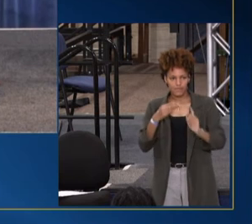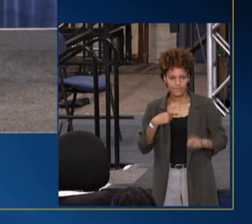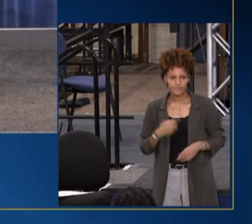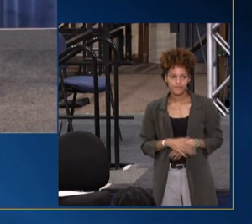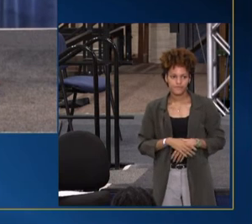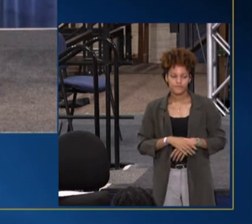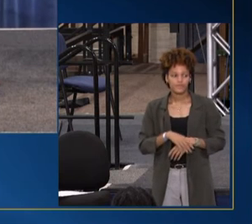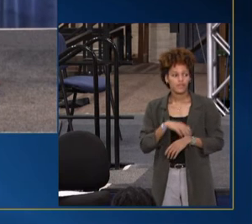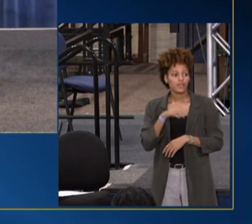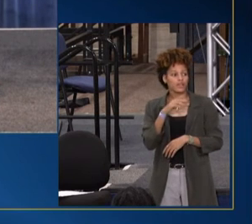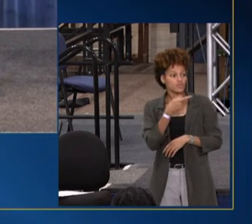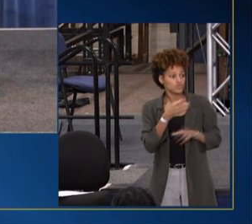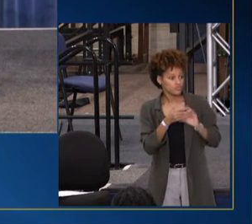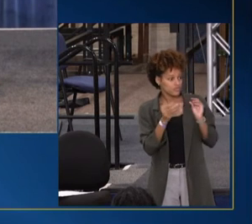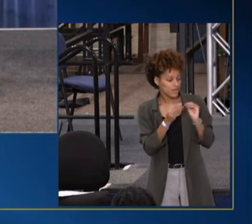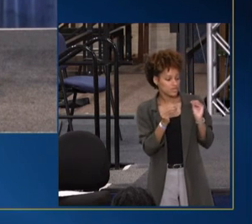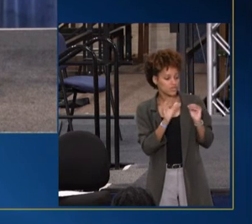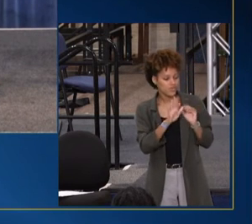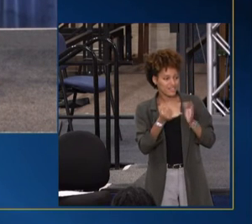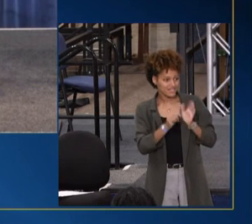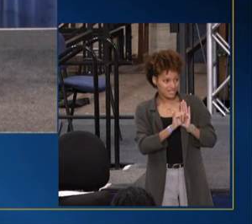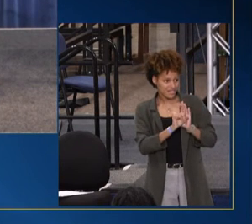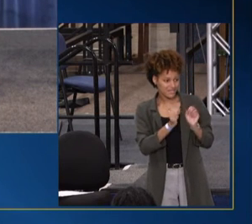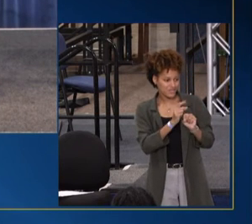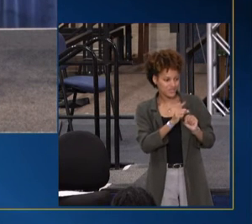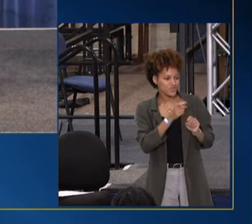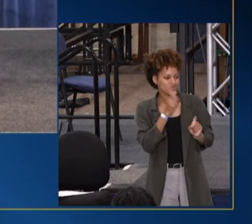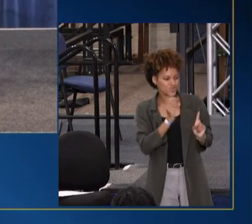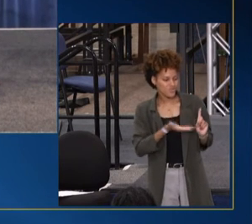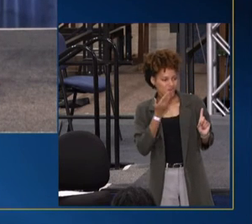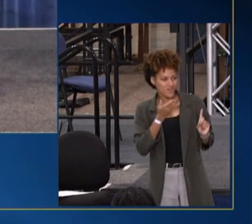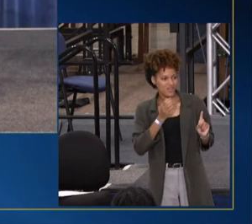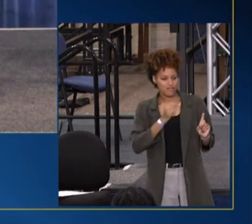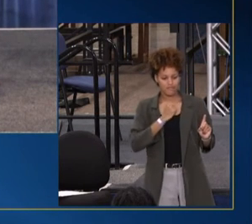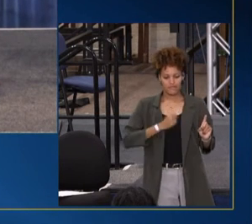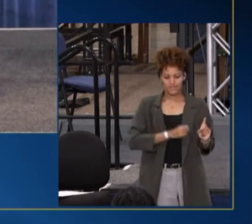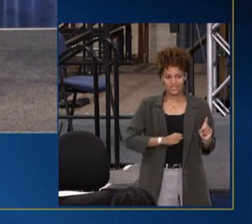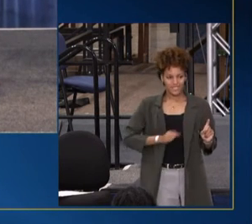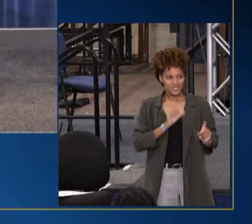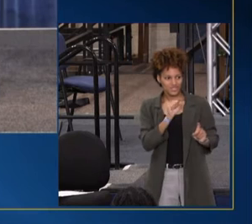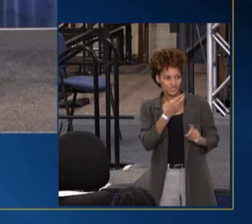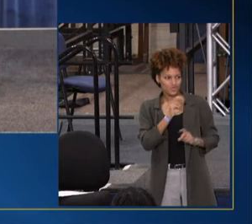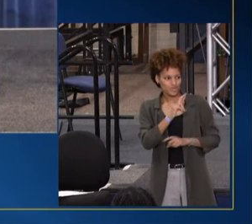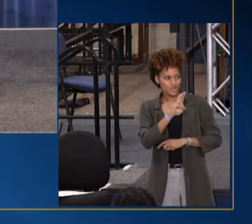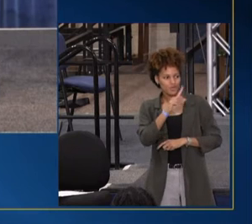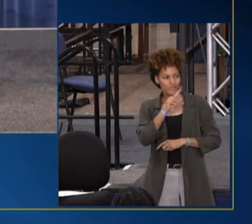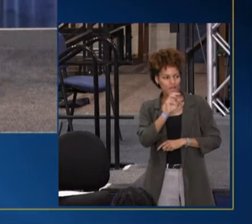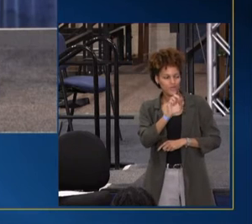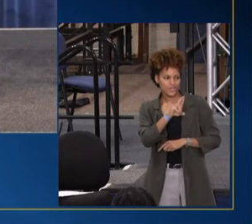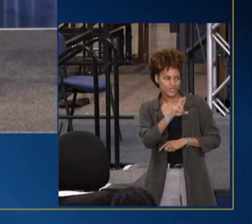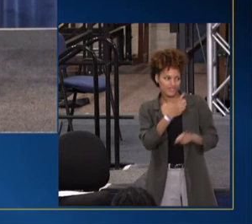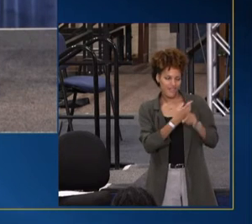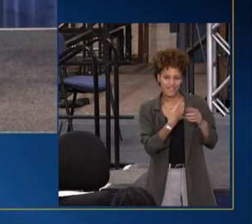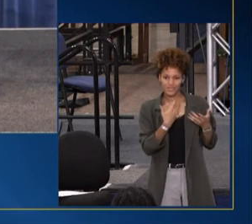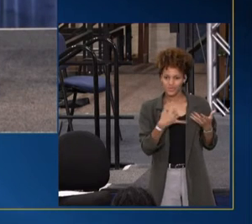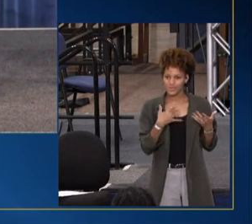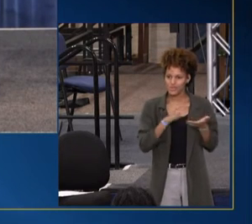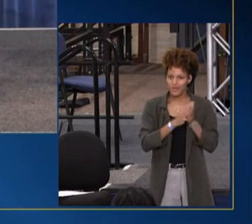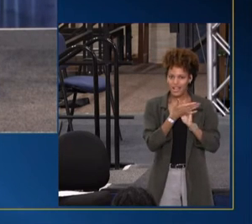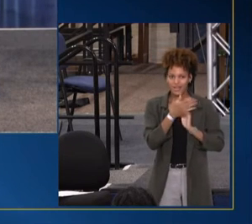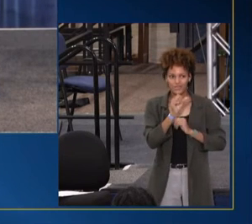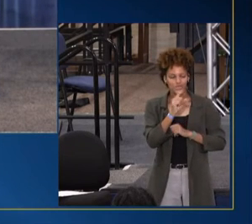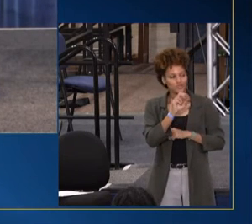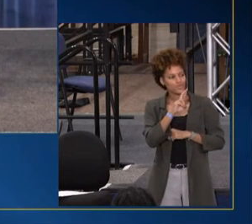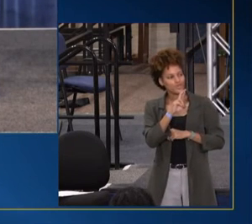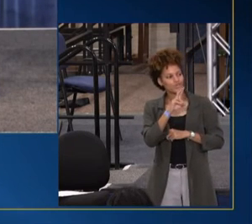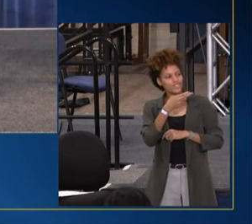your identities are make you a superhero, right? Yeah. Your identities are your superpowers. Yeah. And so that makes you superheroes. You